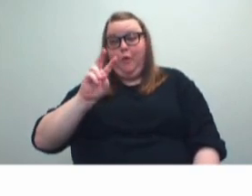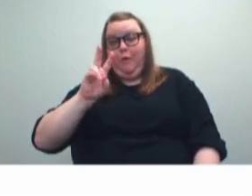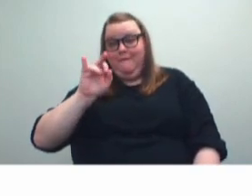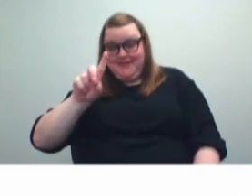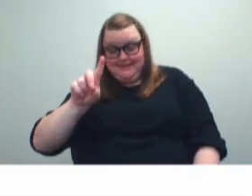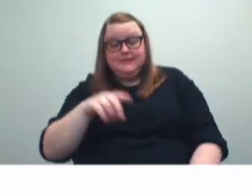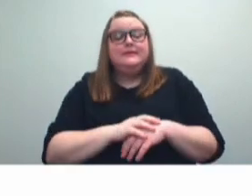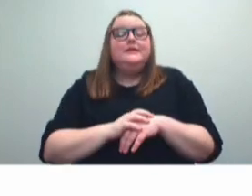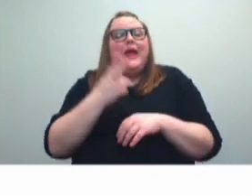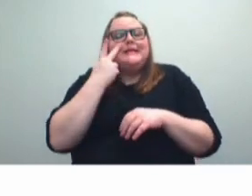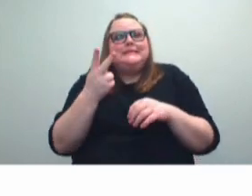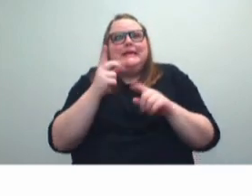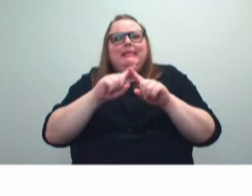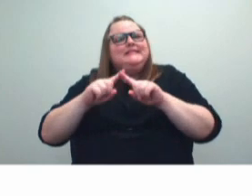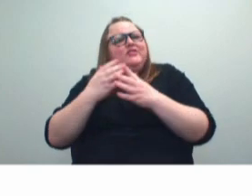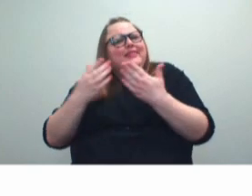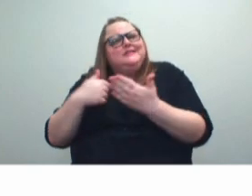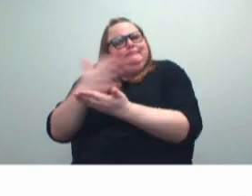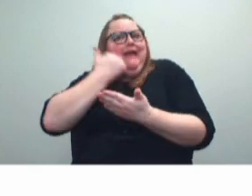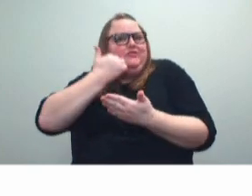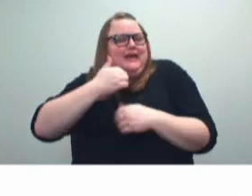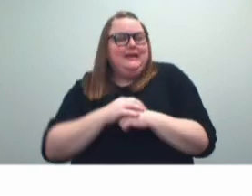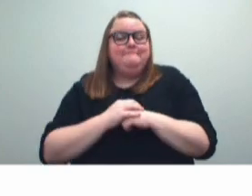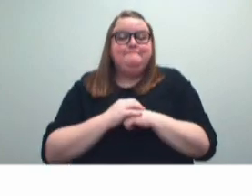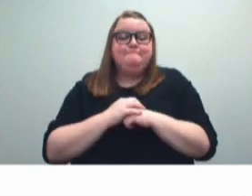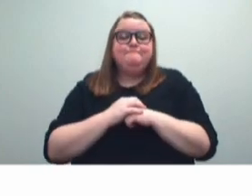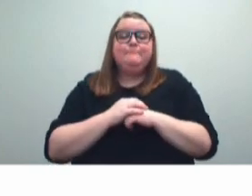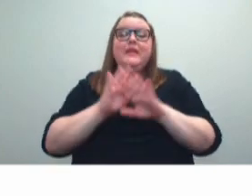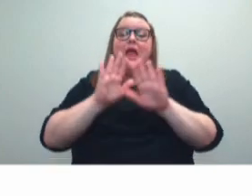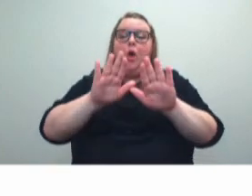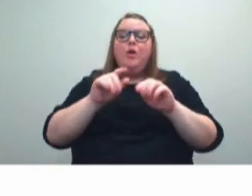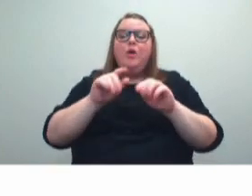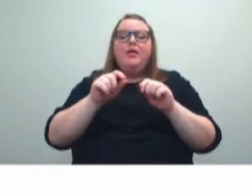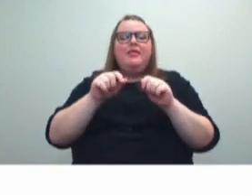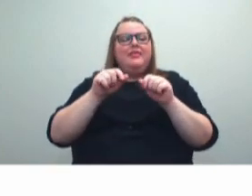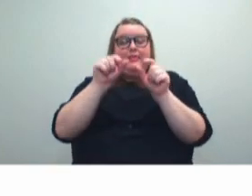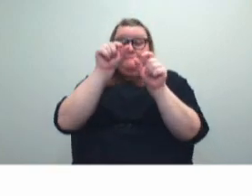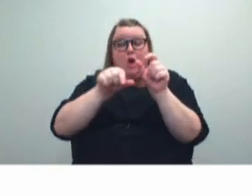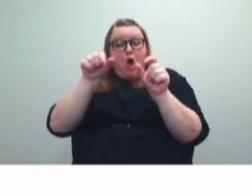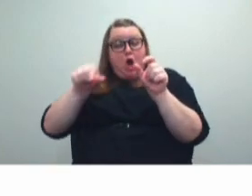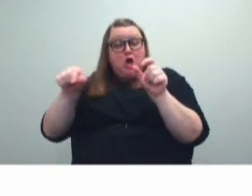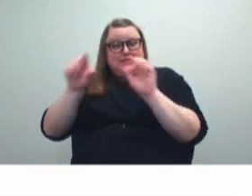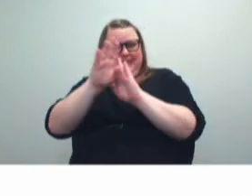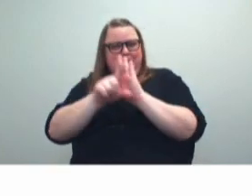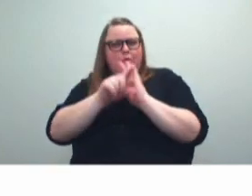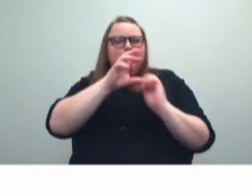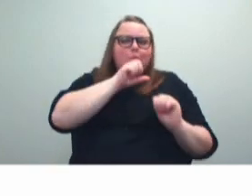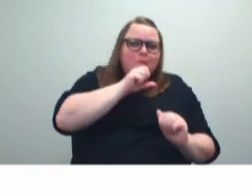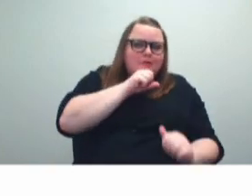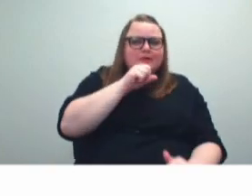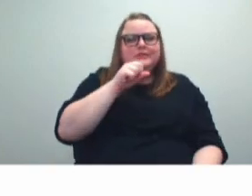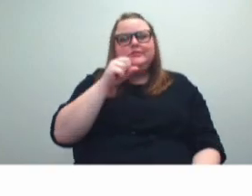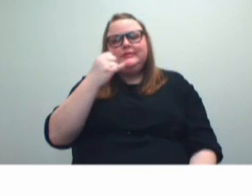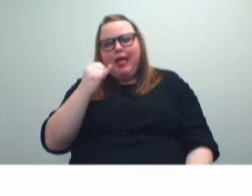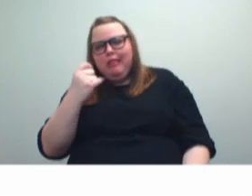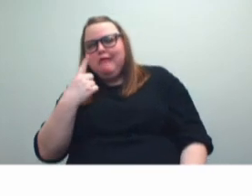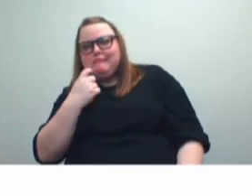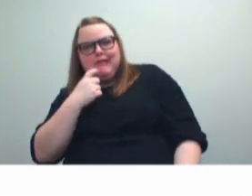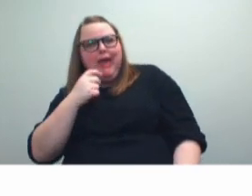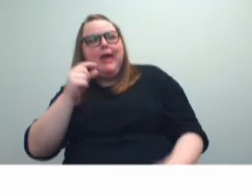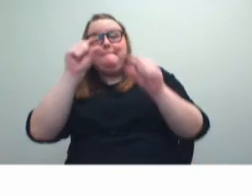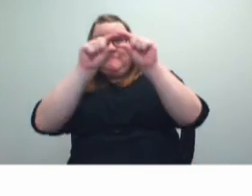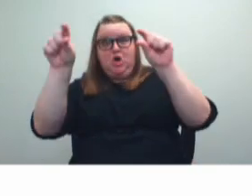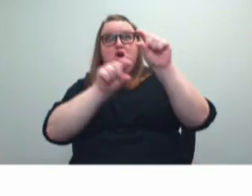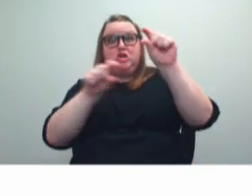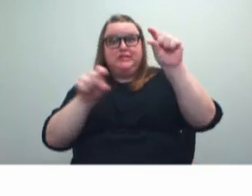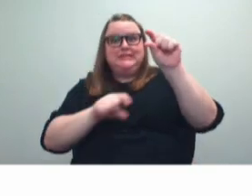And before I get too deep, the bars in the background, you can see there's orange bars, yellow bars, there's a red bar. Those are indicating that same graph we just